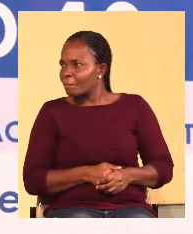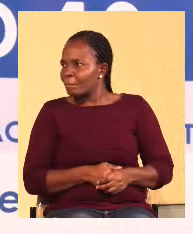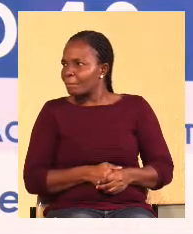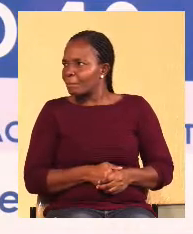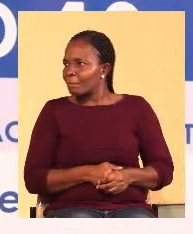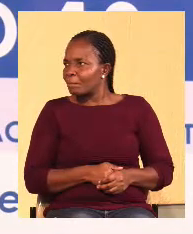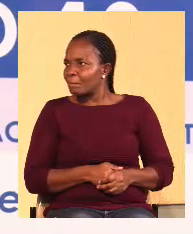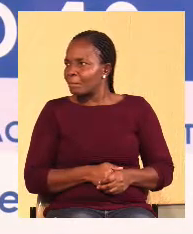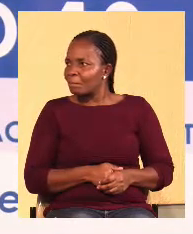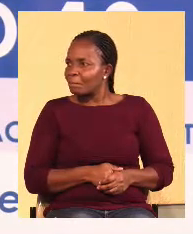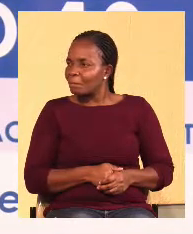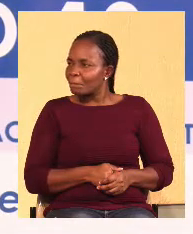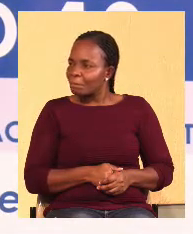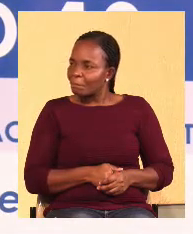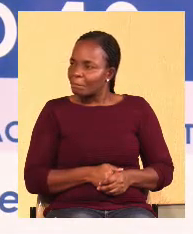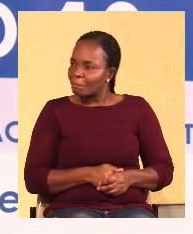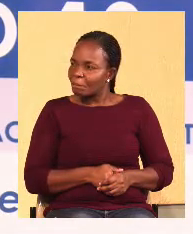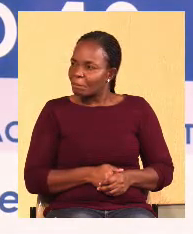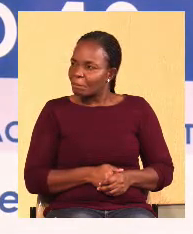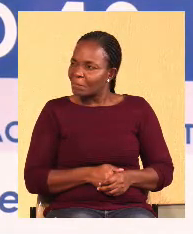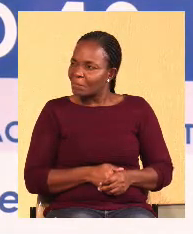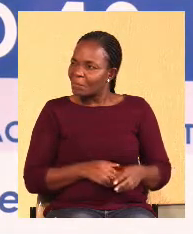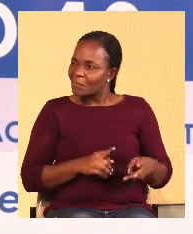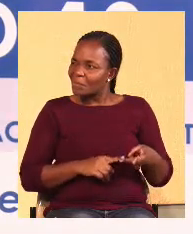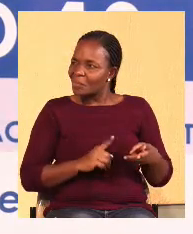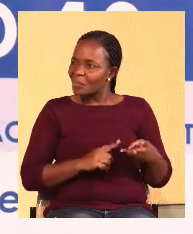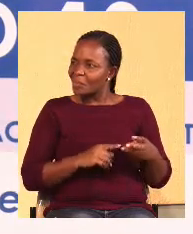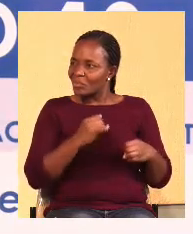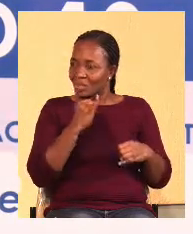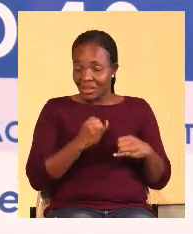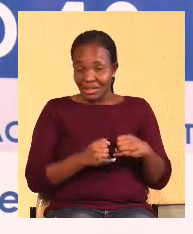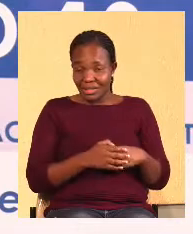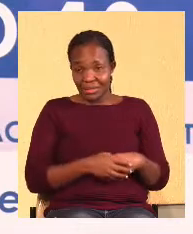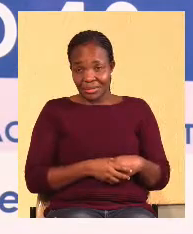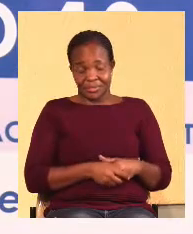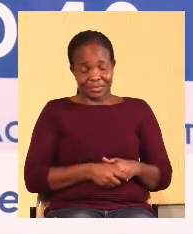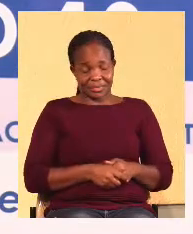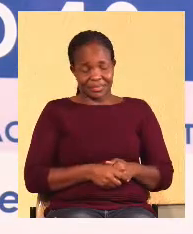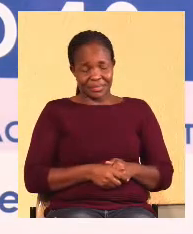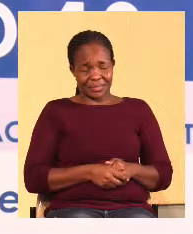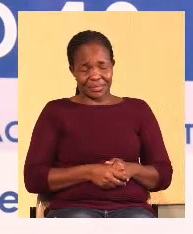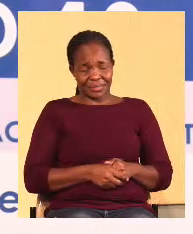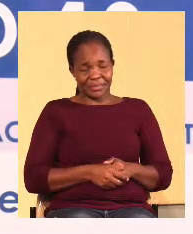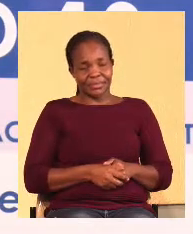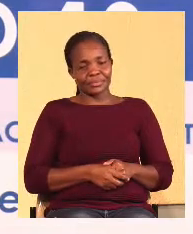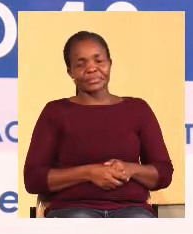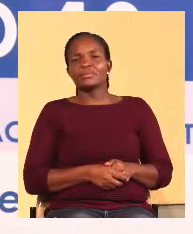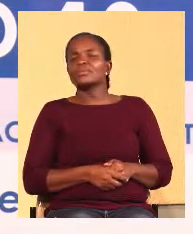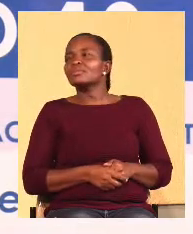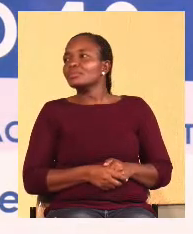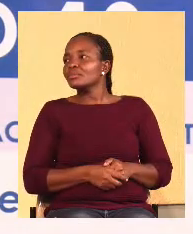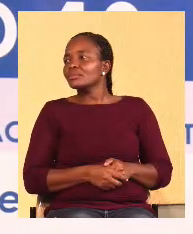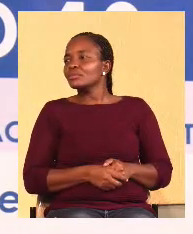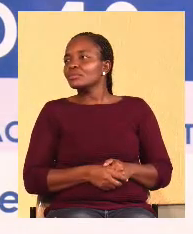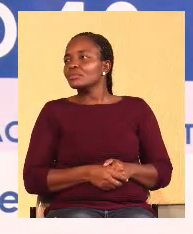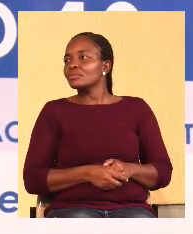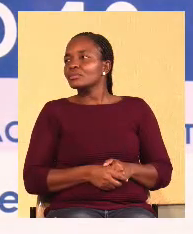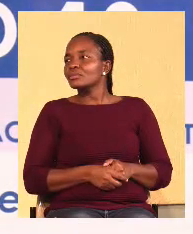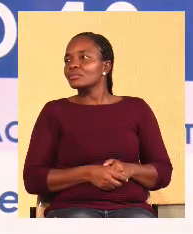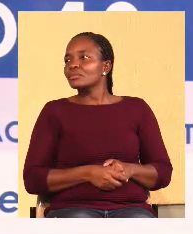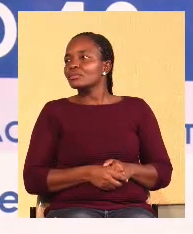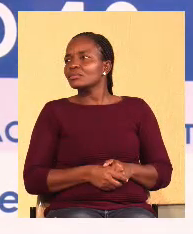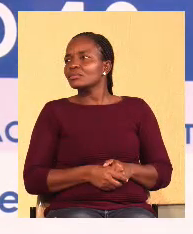closed doors? And then the last one, also coming from our listeners, who is the inventor of the test